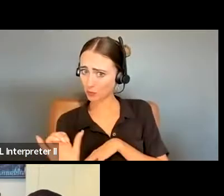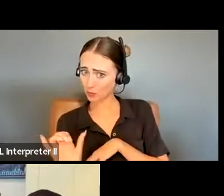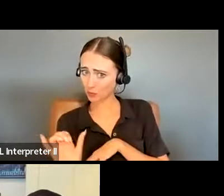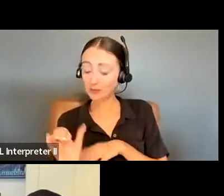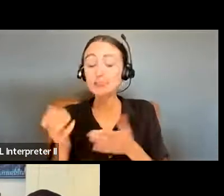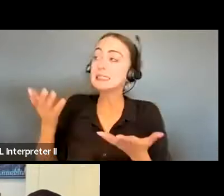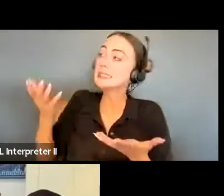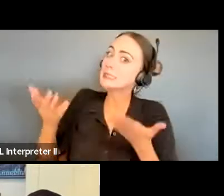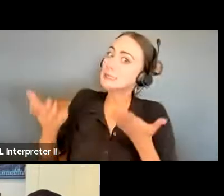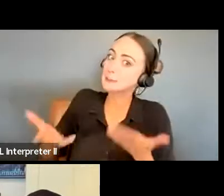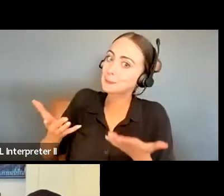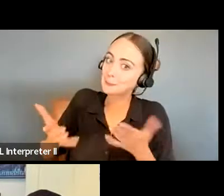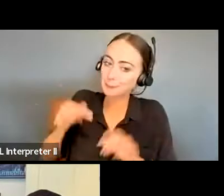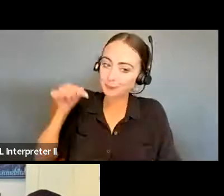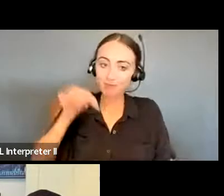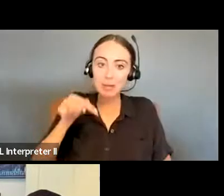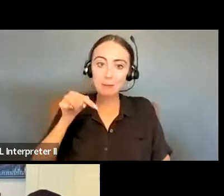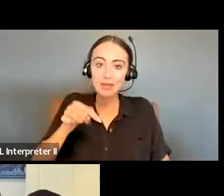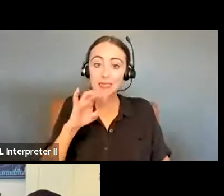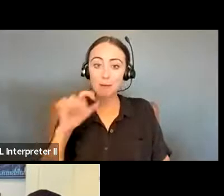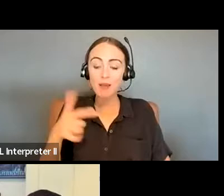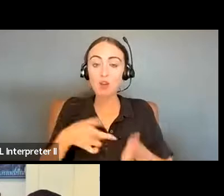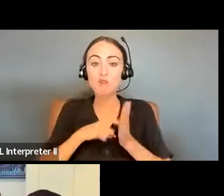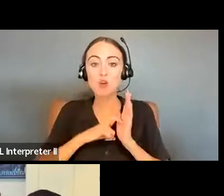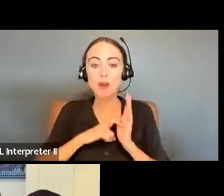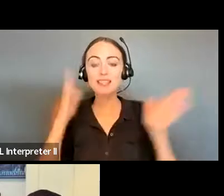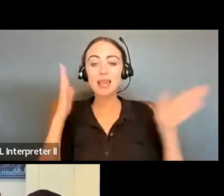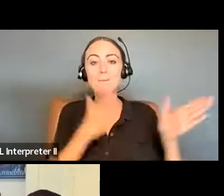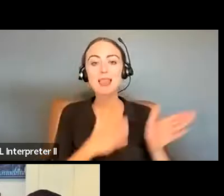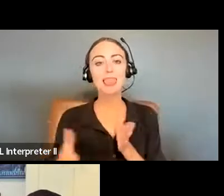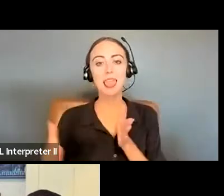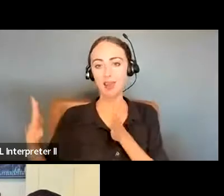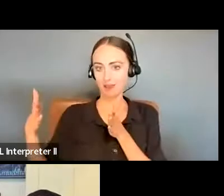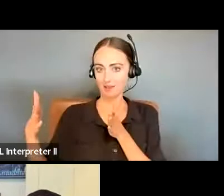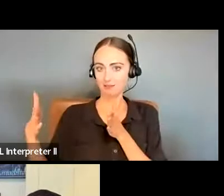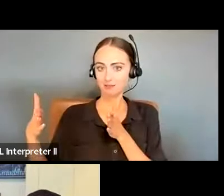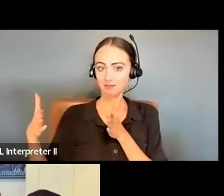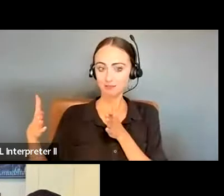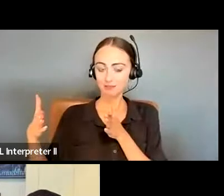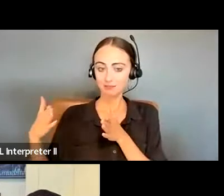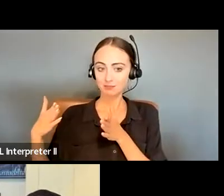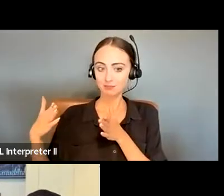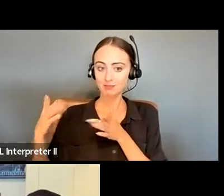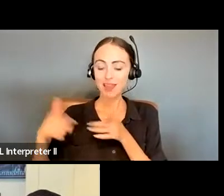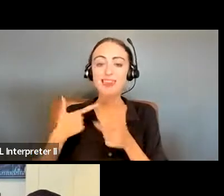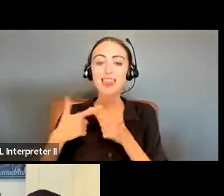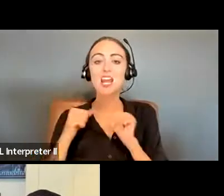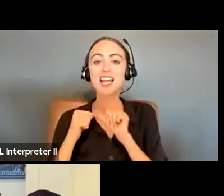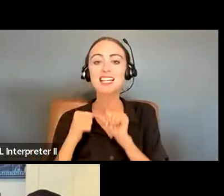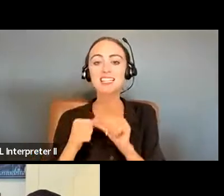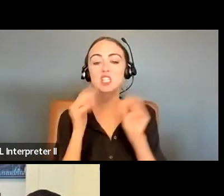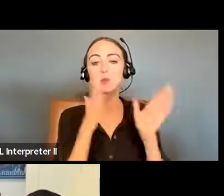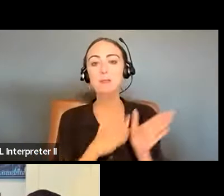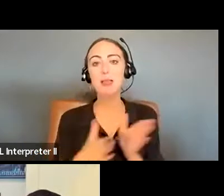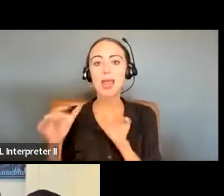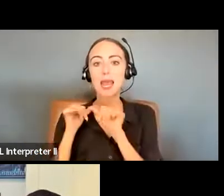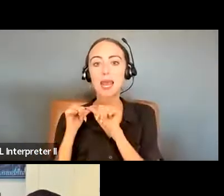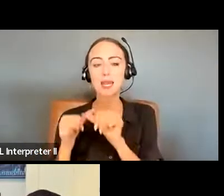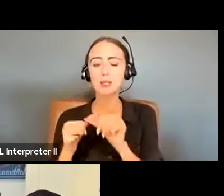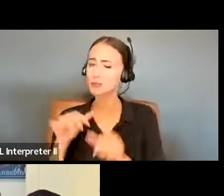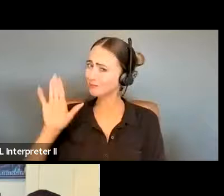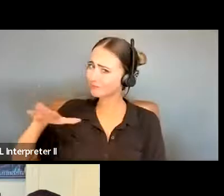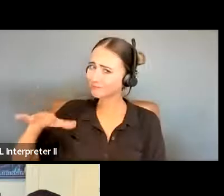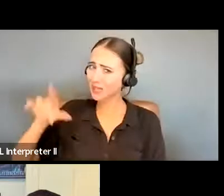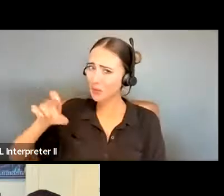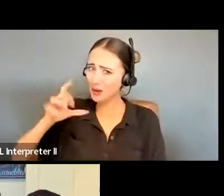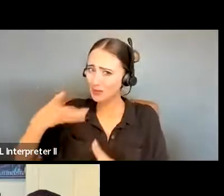but helpful. this bill is about requiring a plan and a continuous planning. Well, we need to put